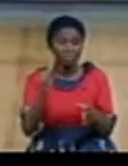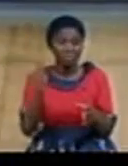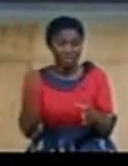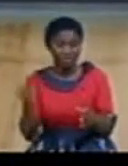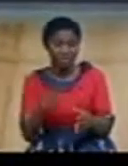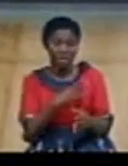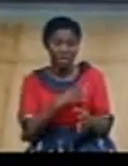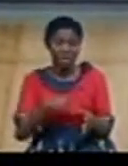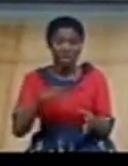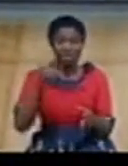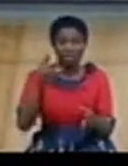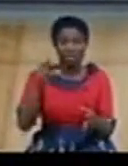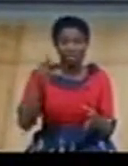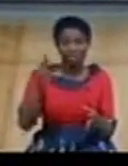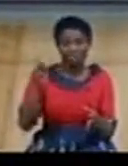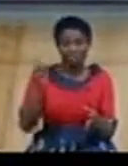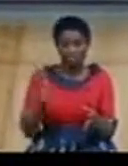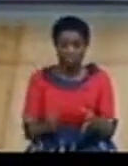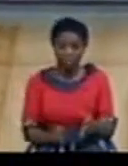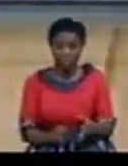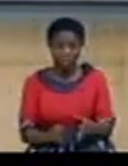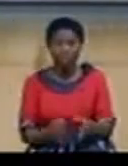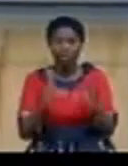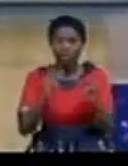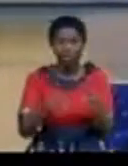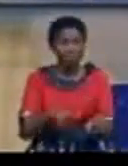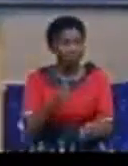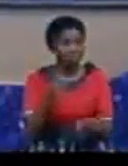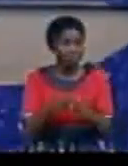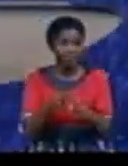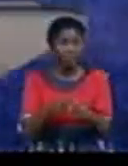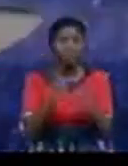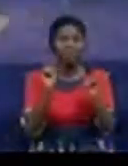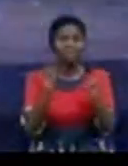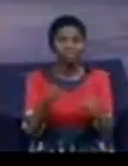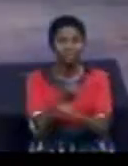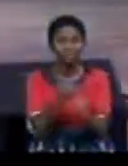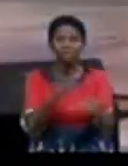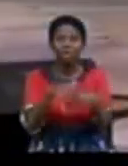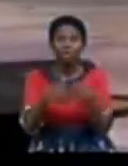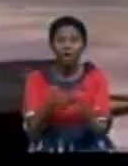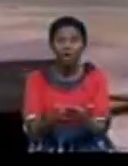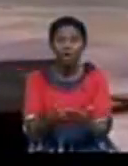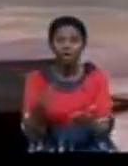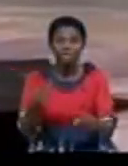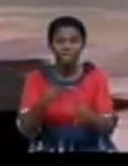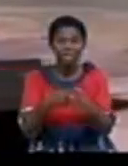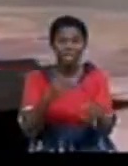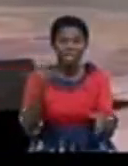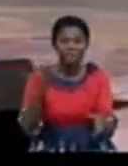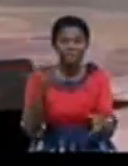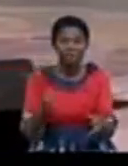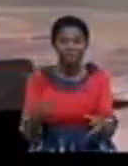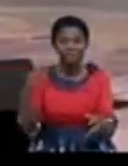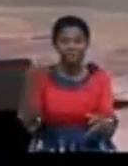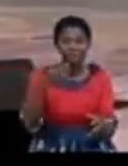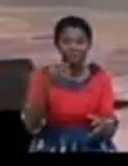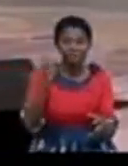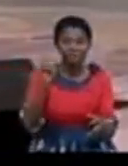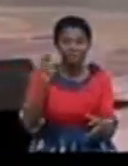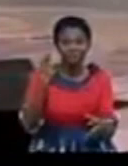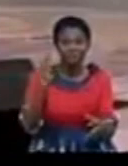no Jewish name could save. And all the names of the Gentiles, none other name could